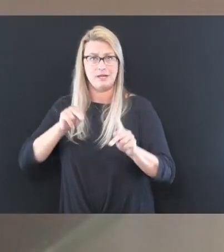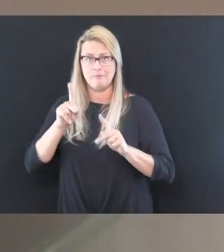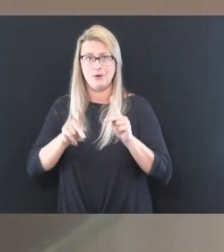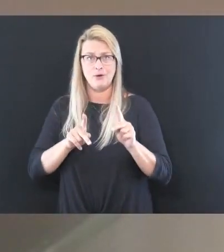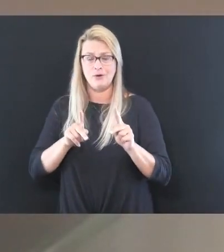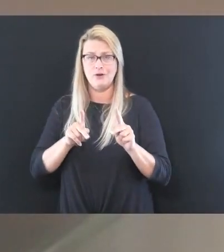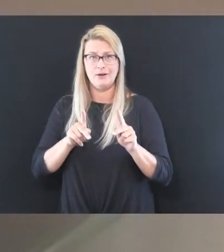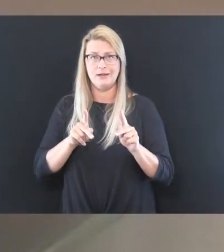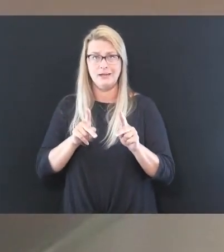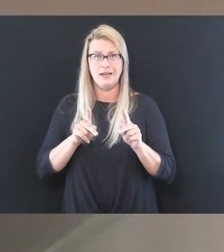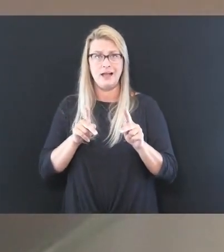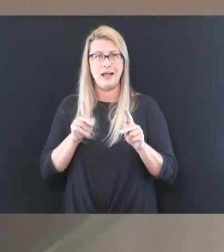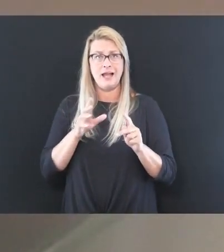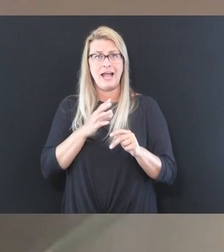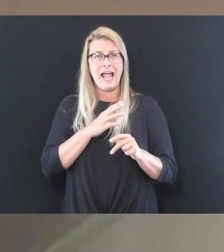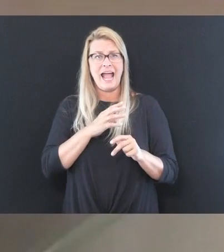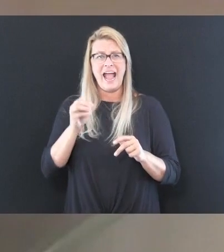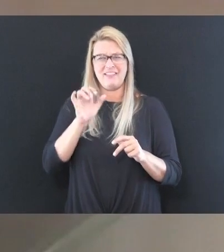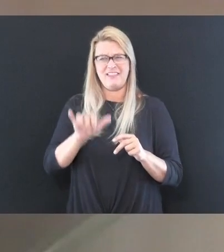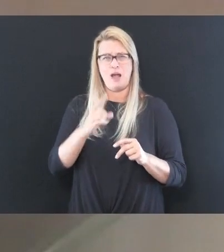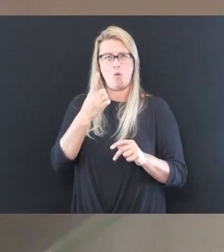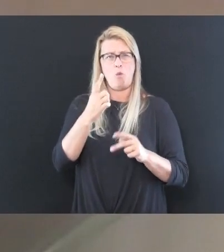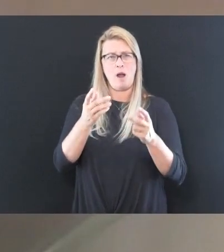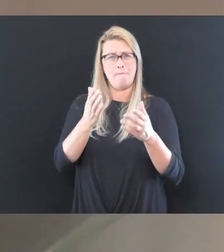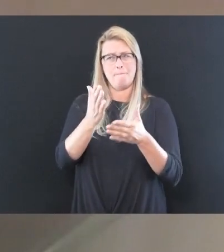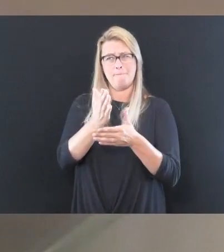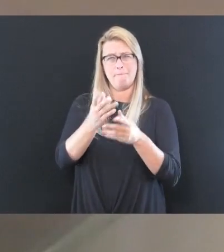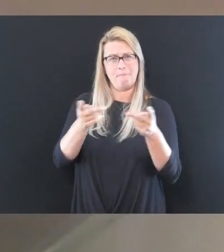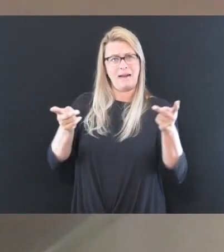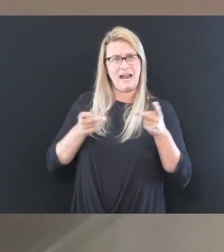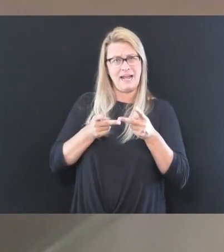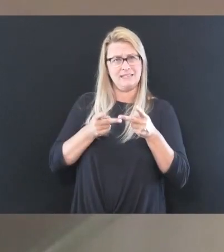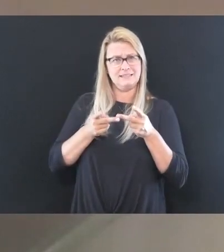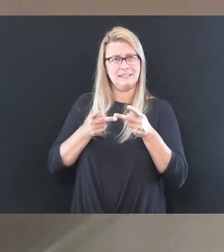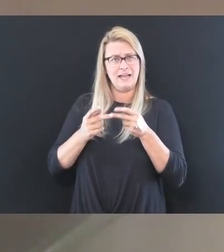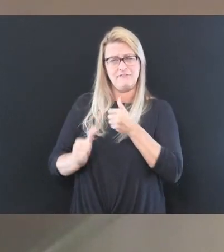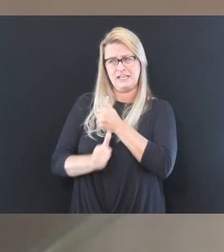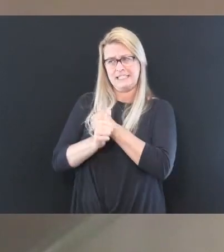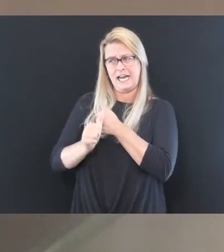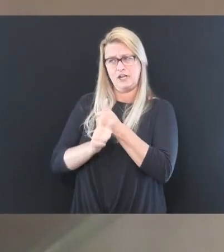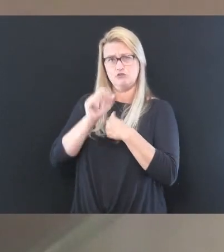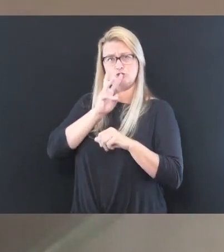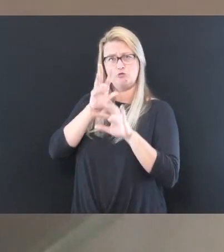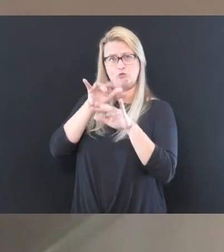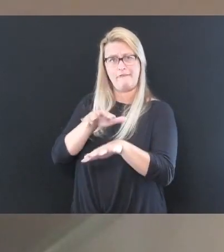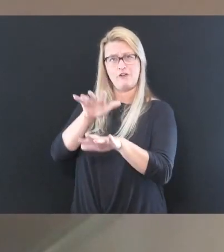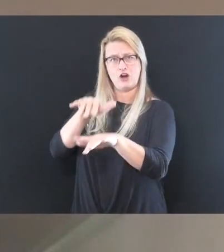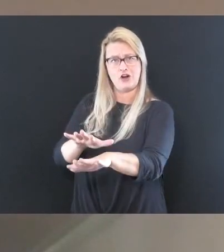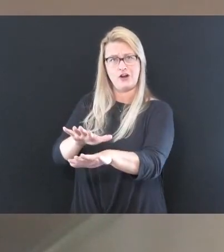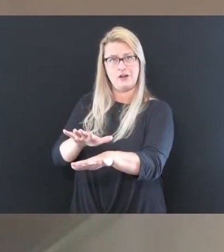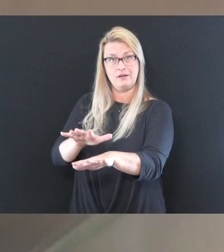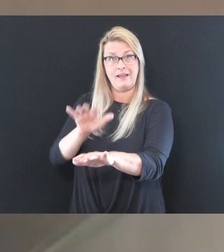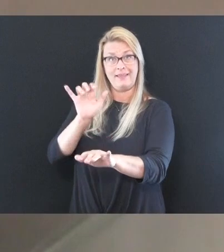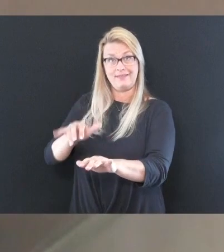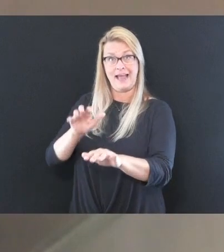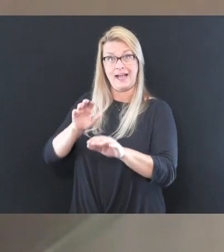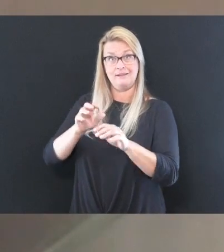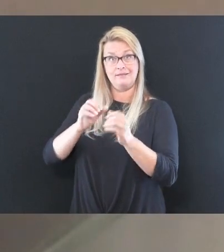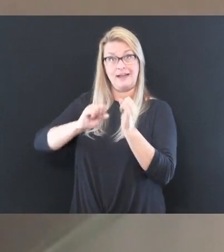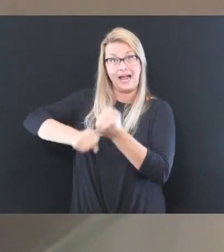treacherous part of the river that the kayaker got stuck in. But think about this from